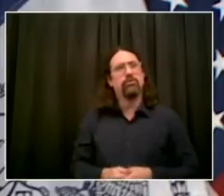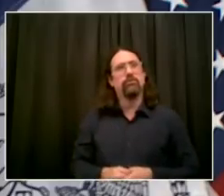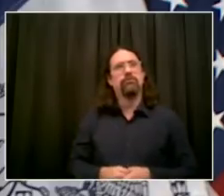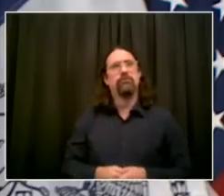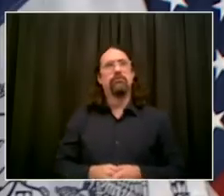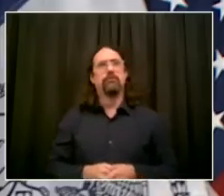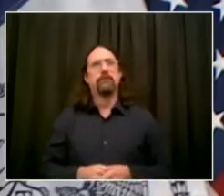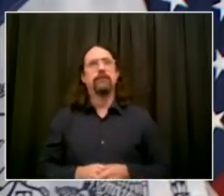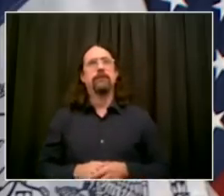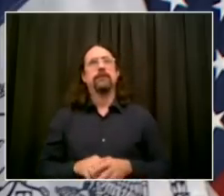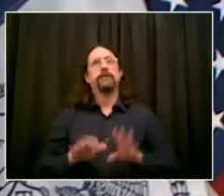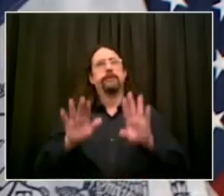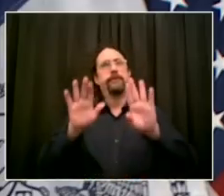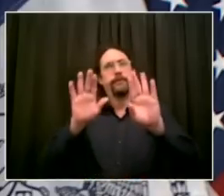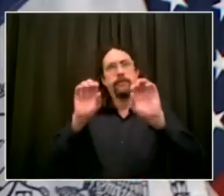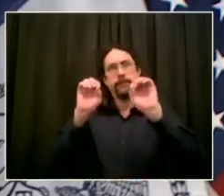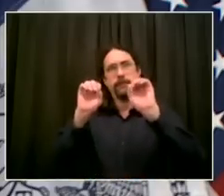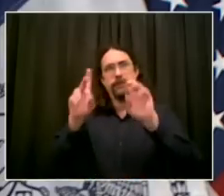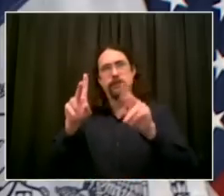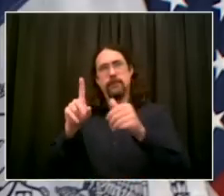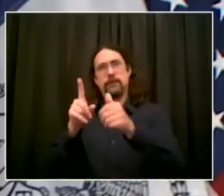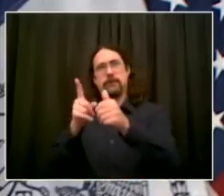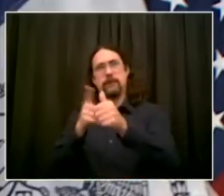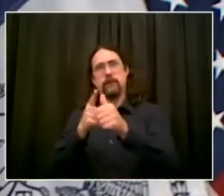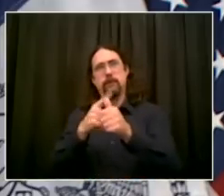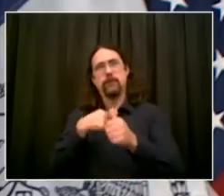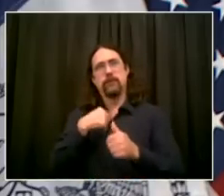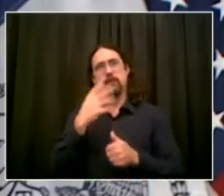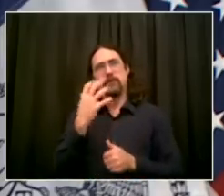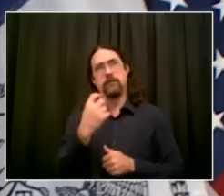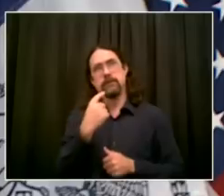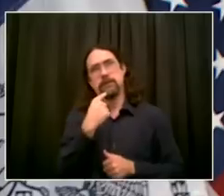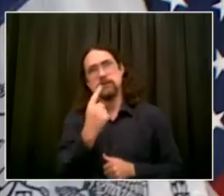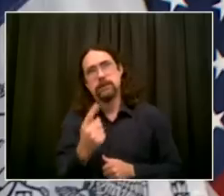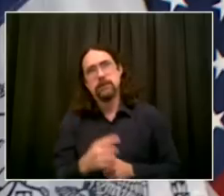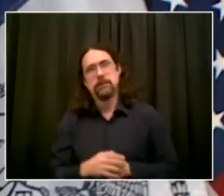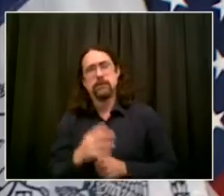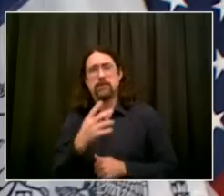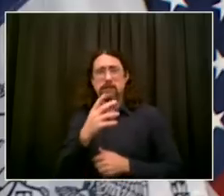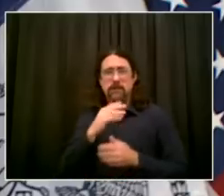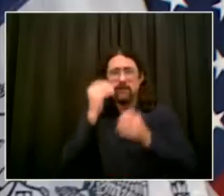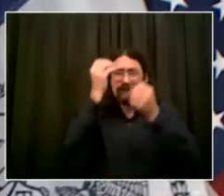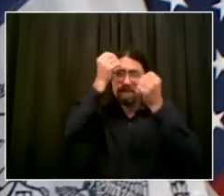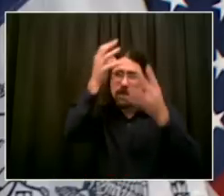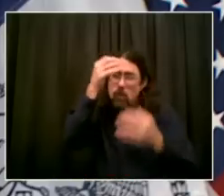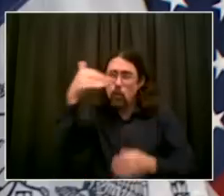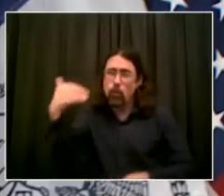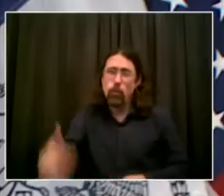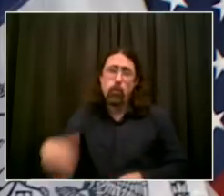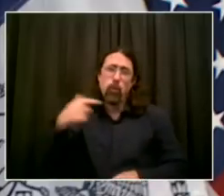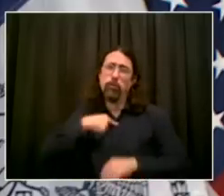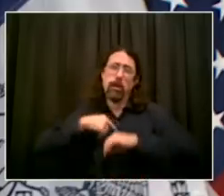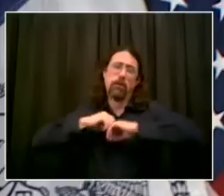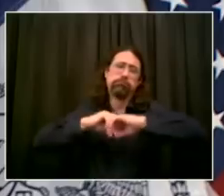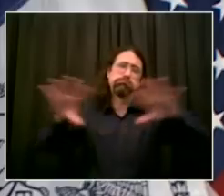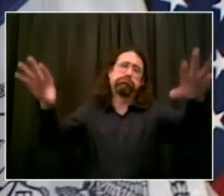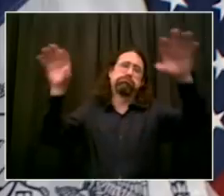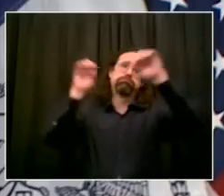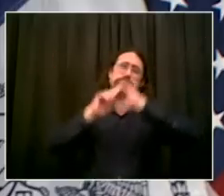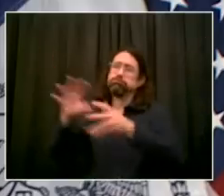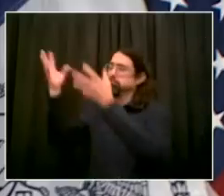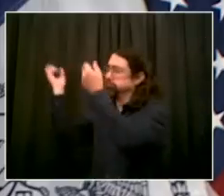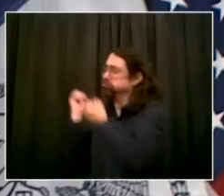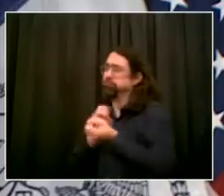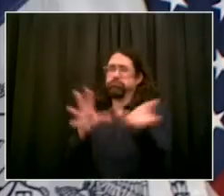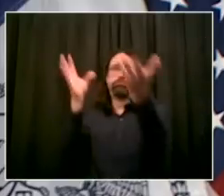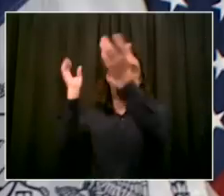and acknowledge the disparities we were seeing in the impact of the coronavirus and to talk about things like the reality of those we